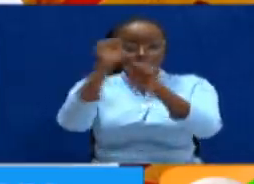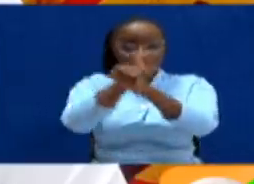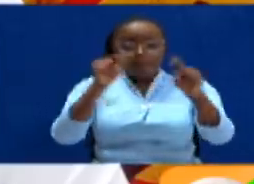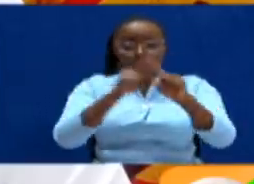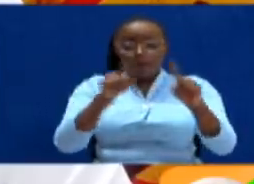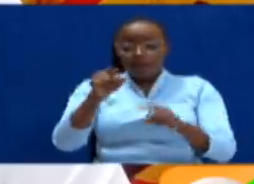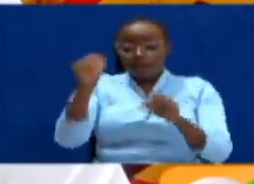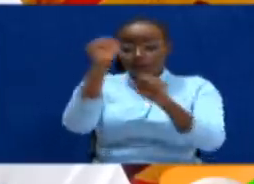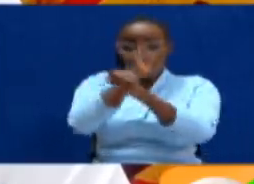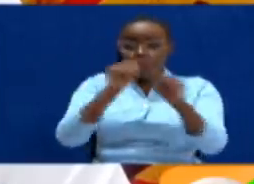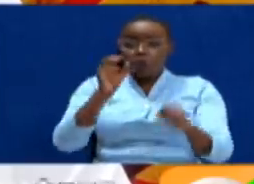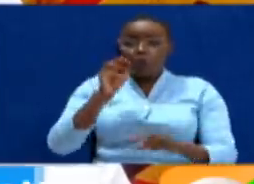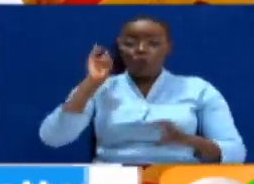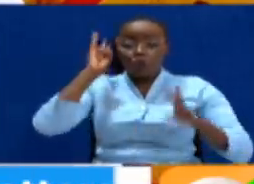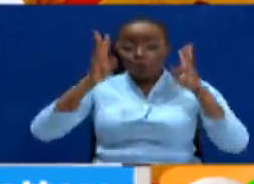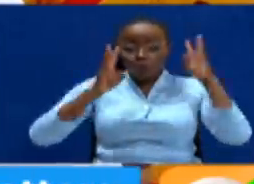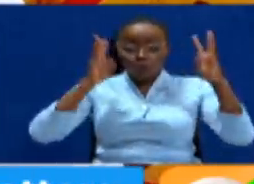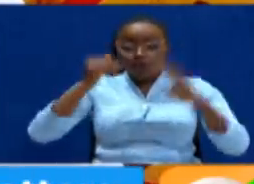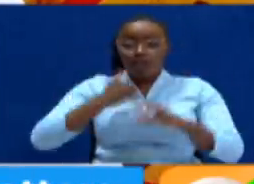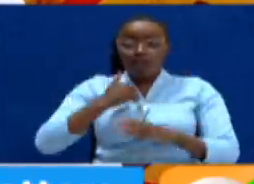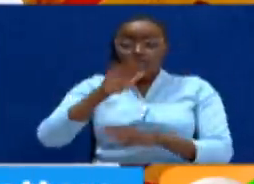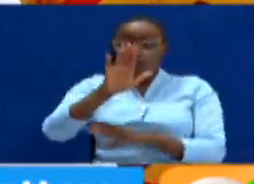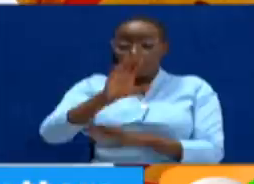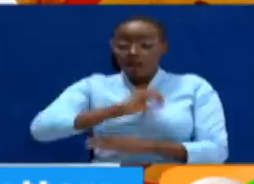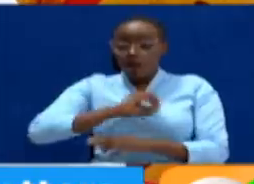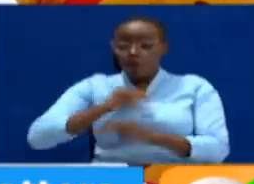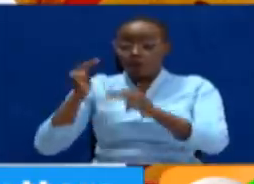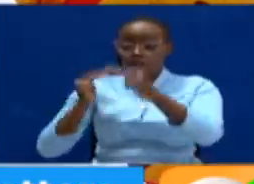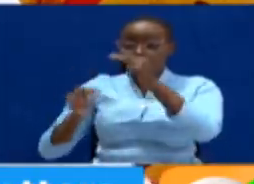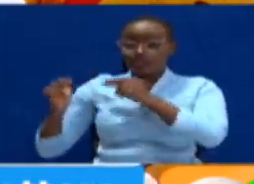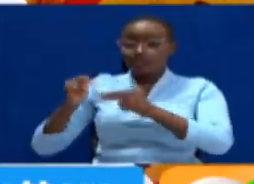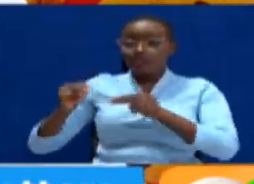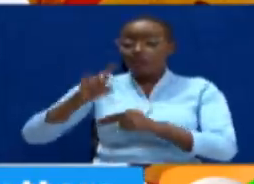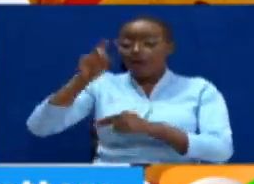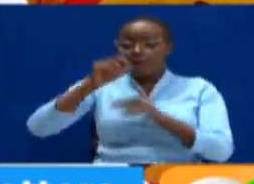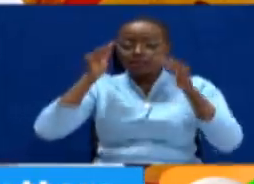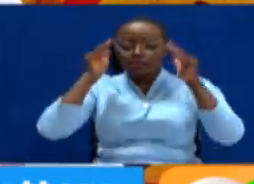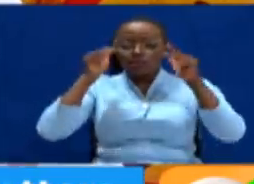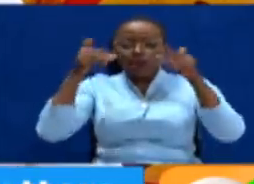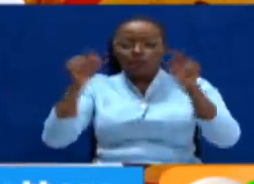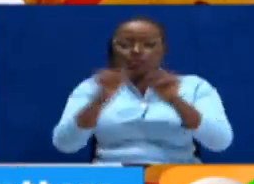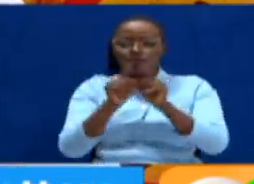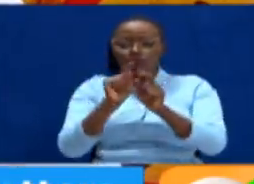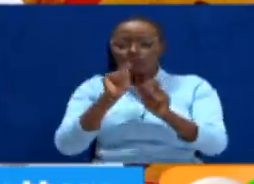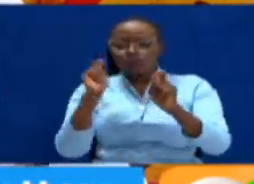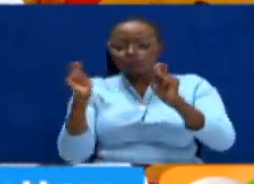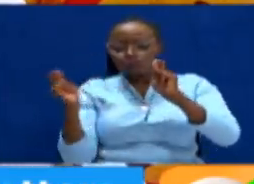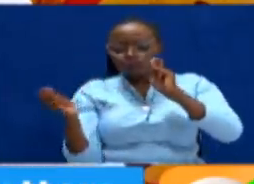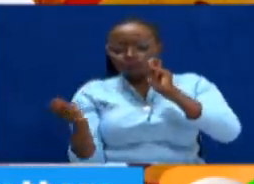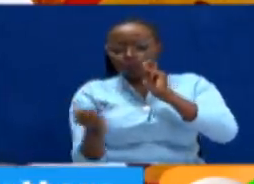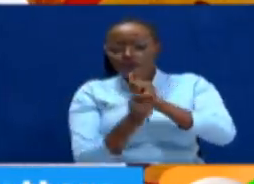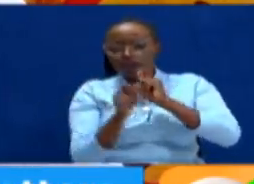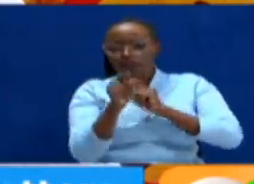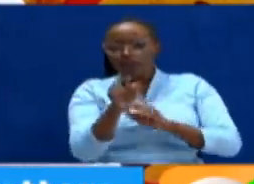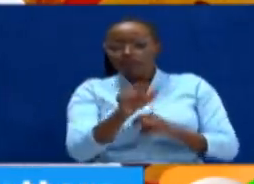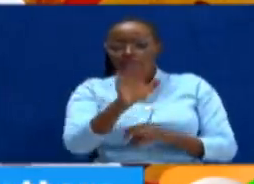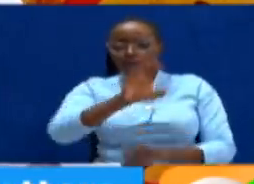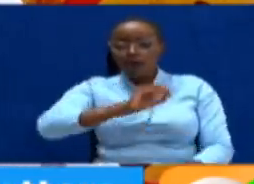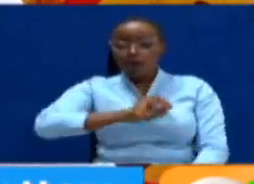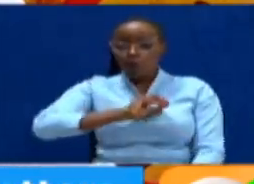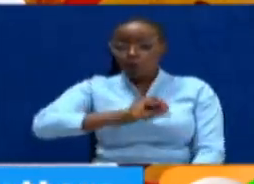for him to worry about his own legacy. He needs to see, why do you convert this to his